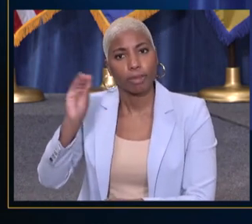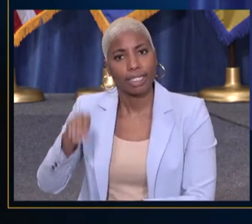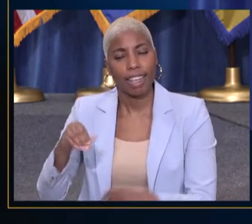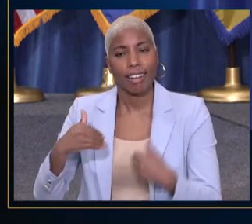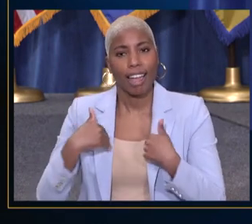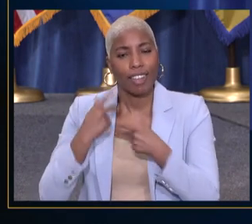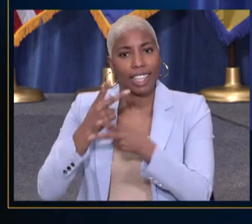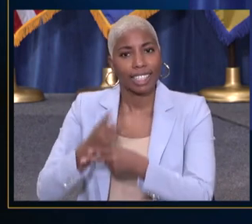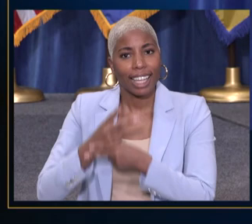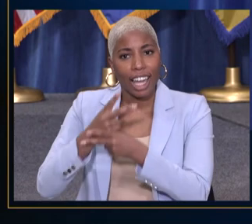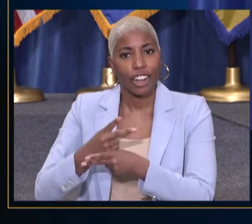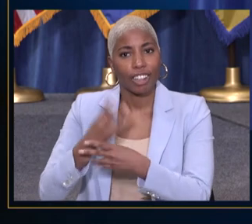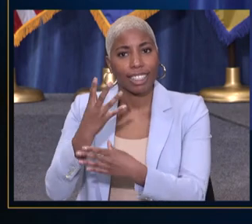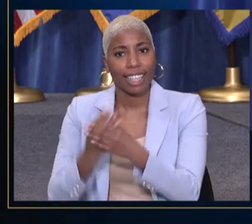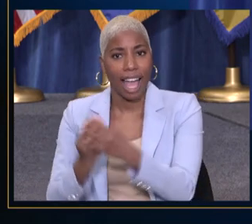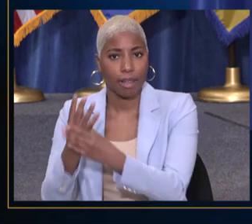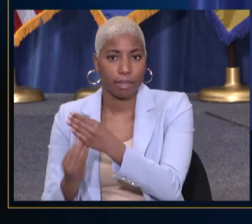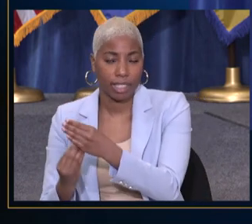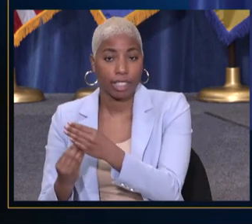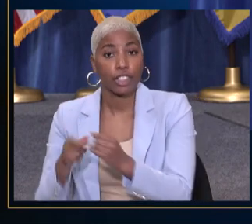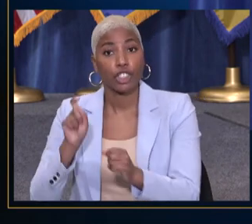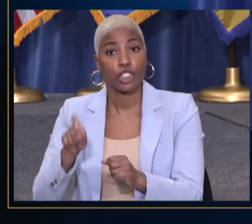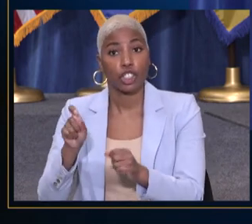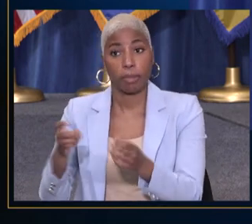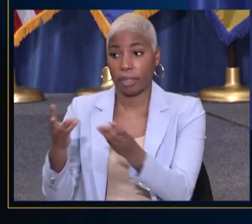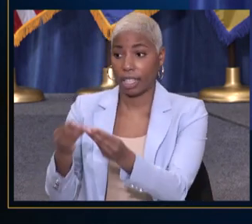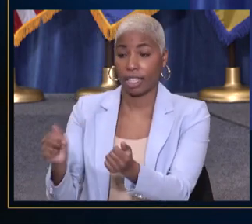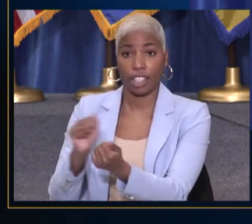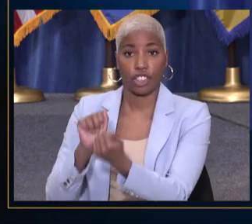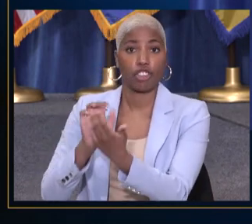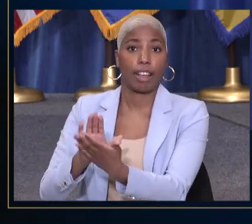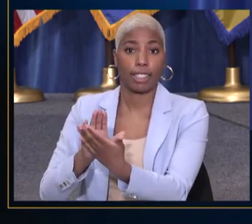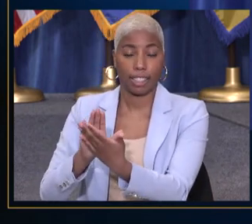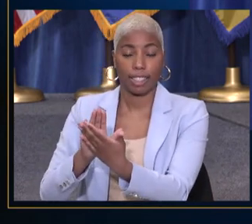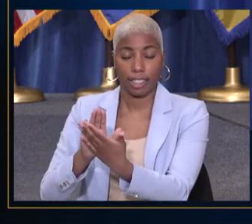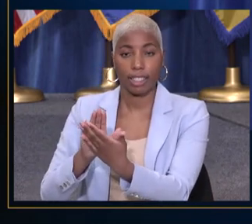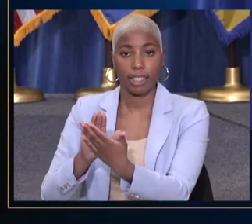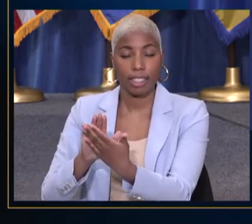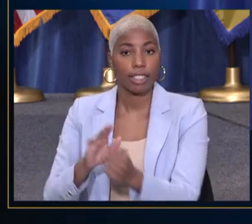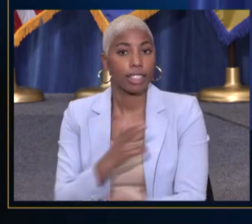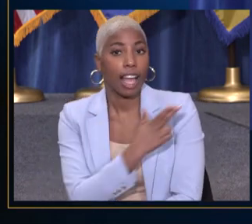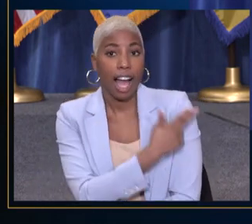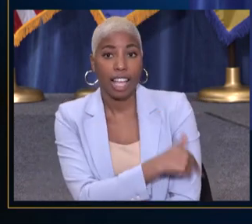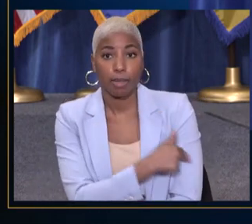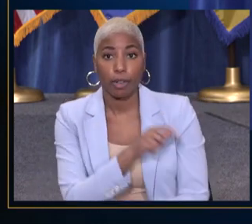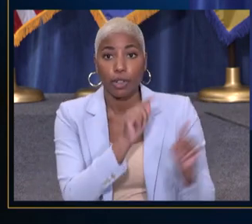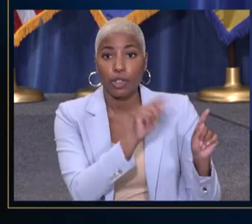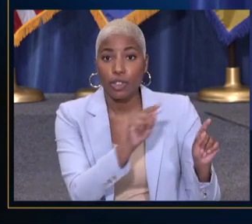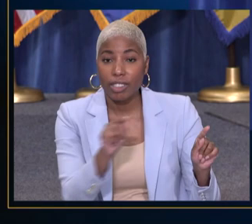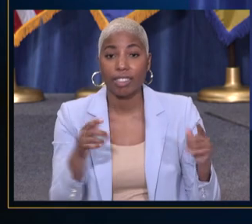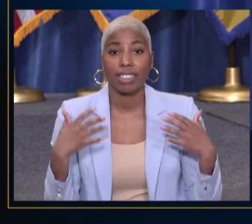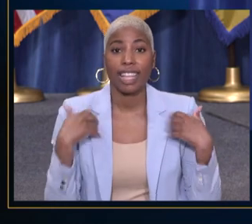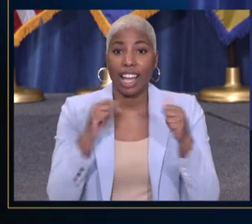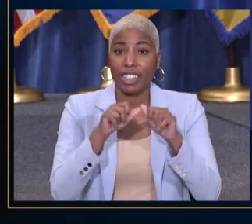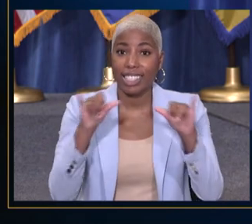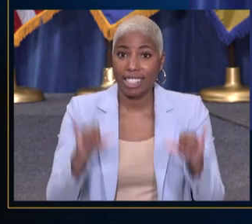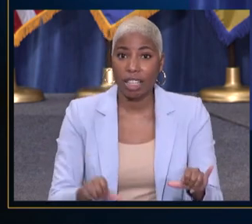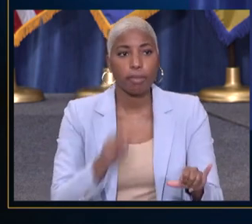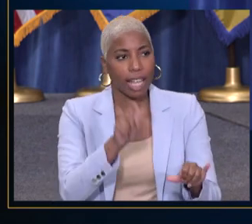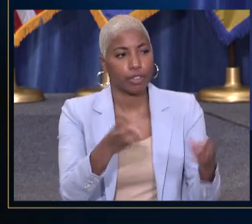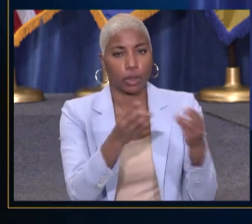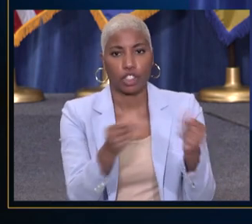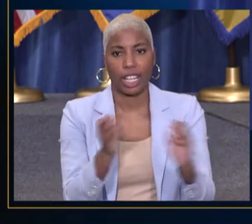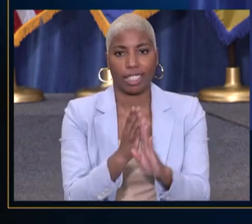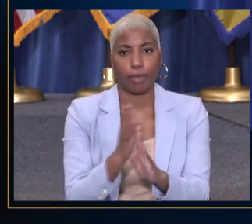care gaps in care that should be addressed, must be addressed by hospitals, other health systems, if we're going to move forward.